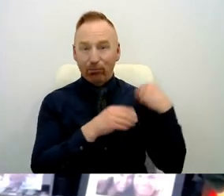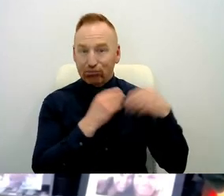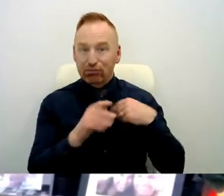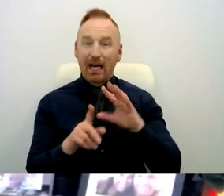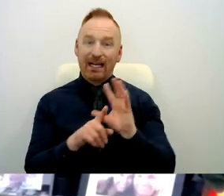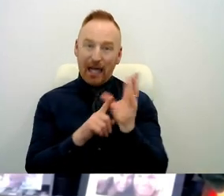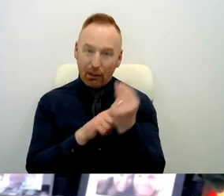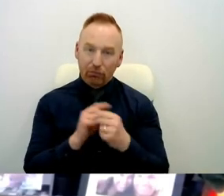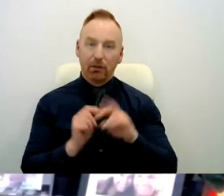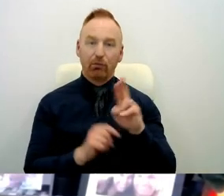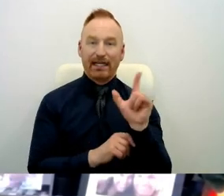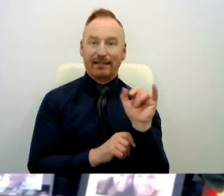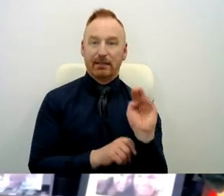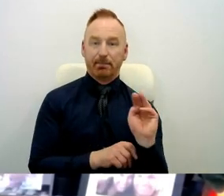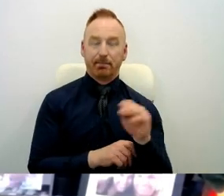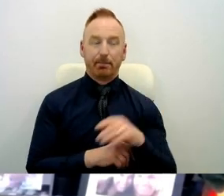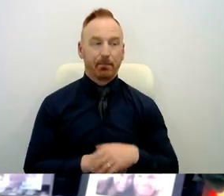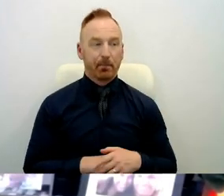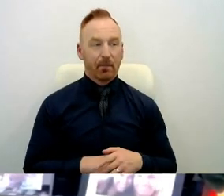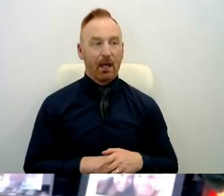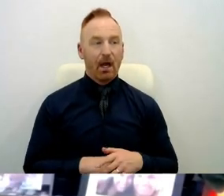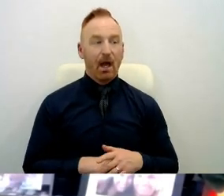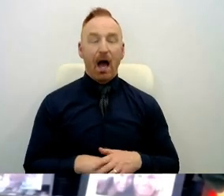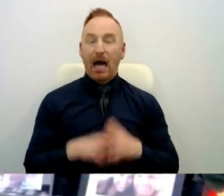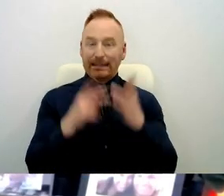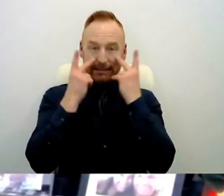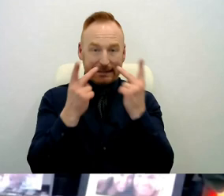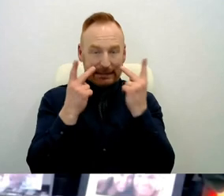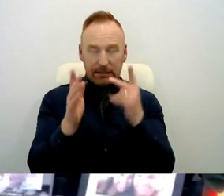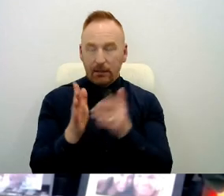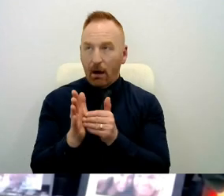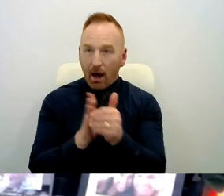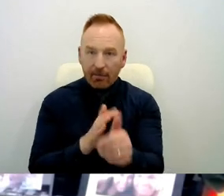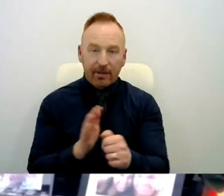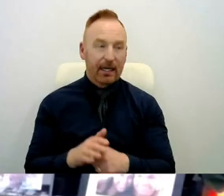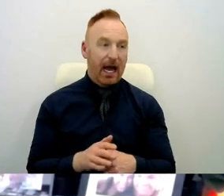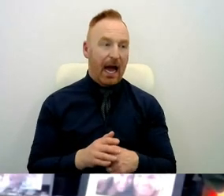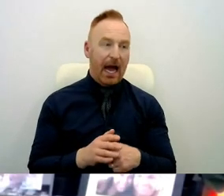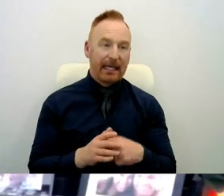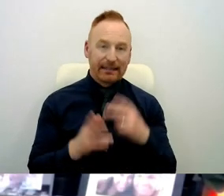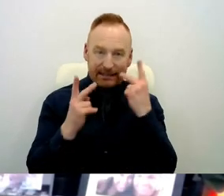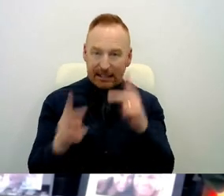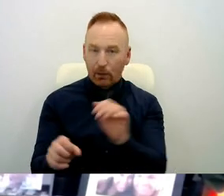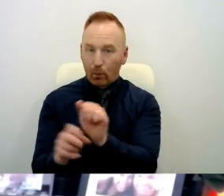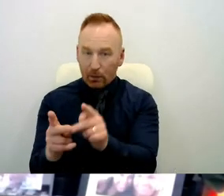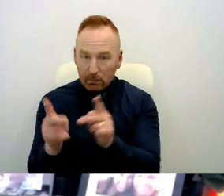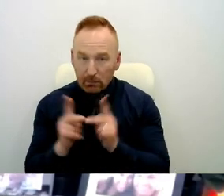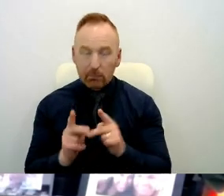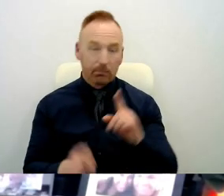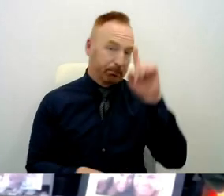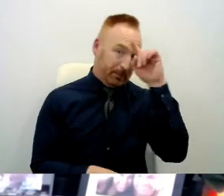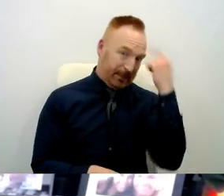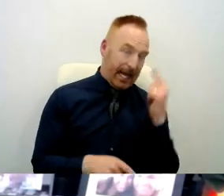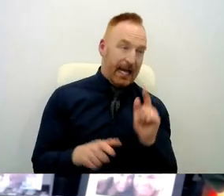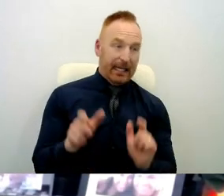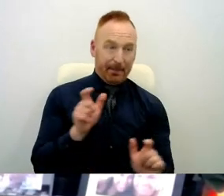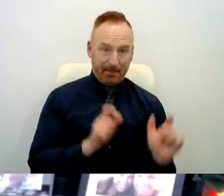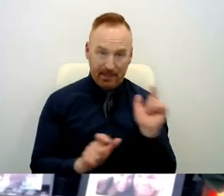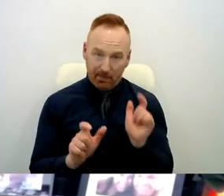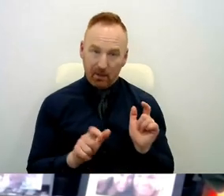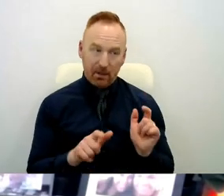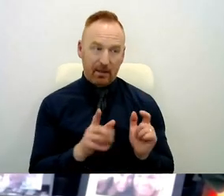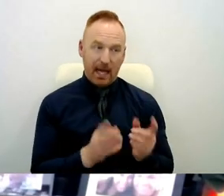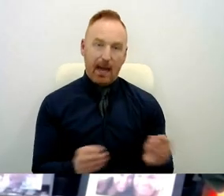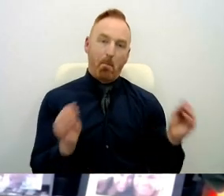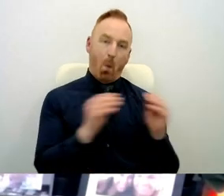that reinforces it. I see this frequently. I see this phenomenon play out in workplaces where Black people bear